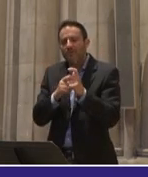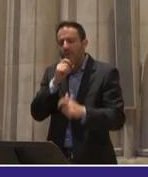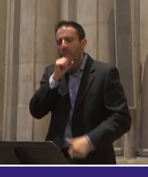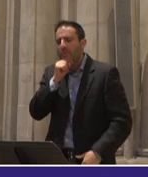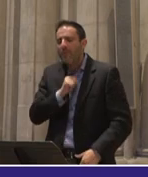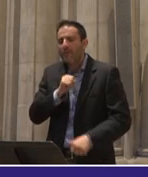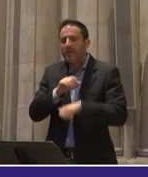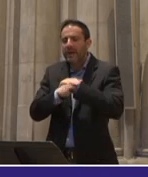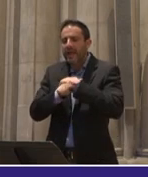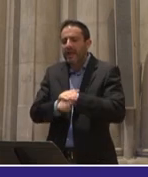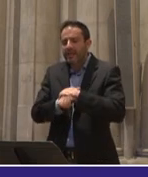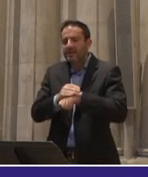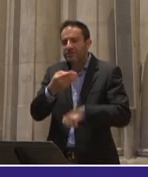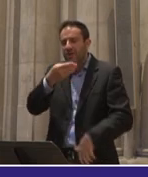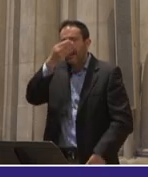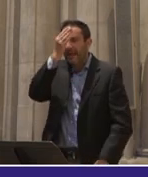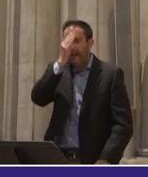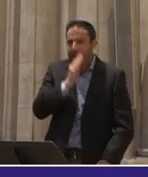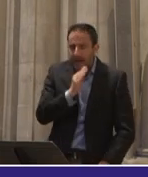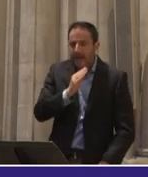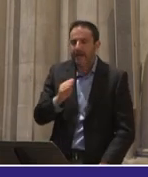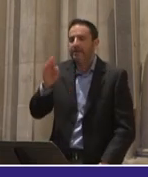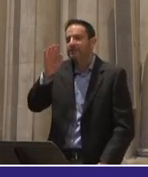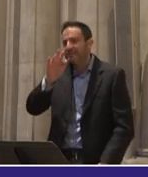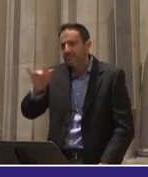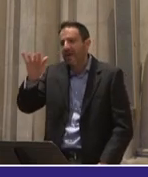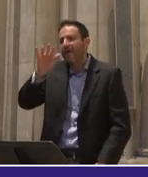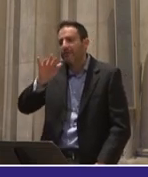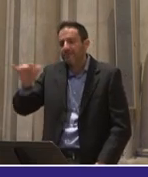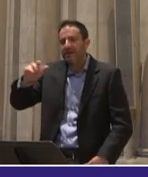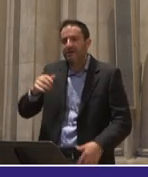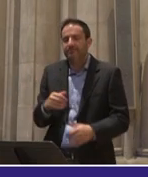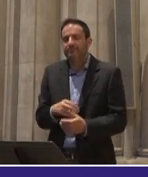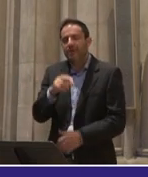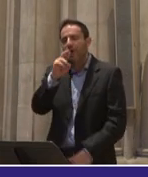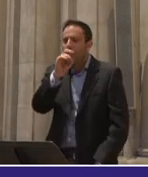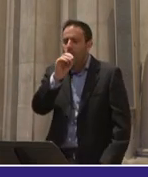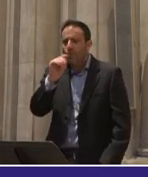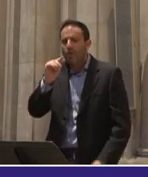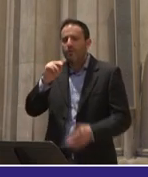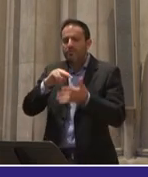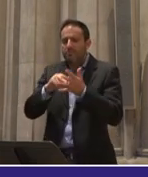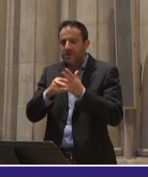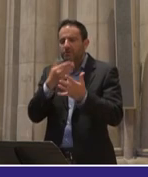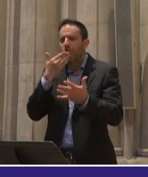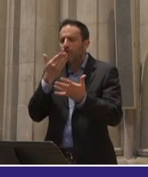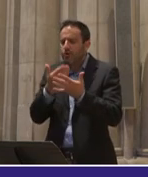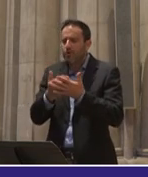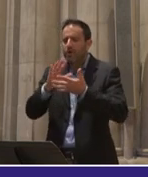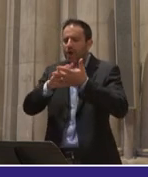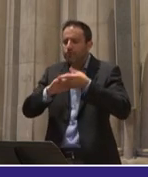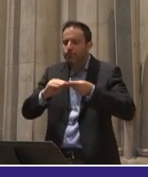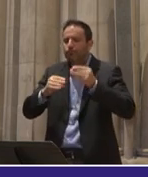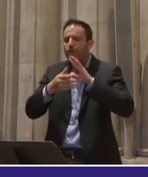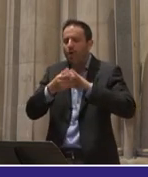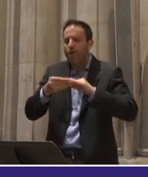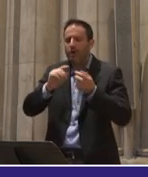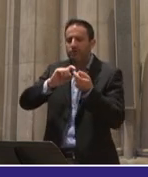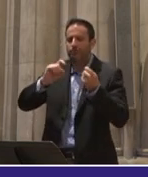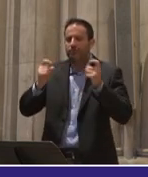English, God spell, its root meaning, good story. Translated from the